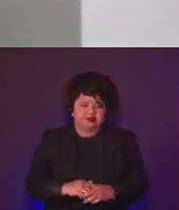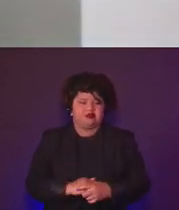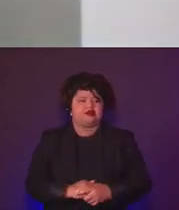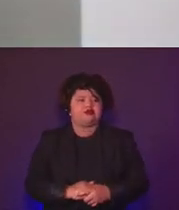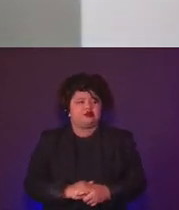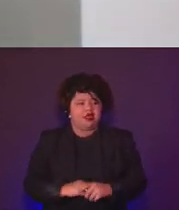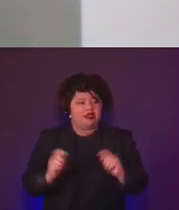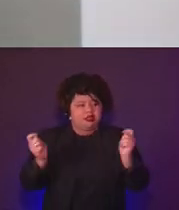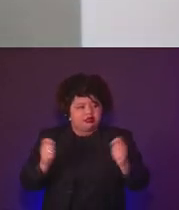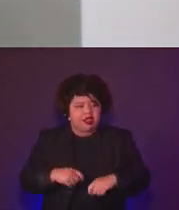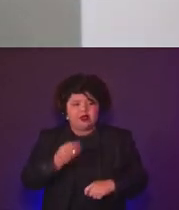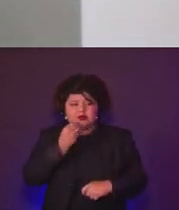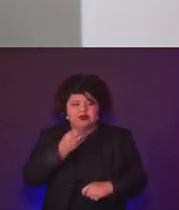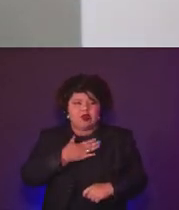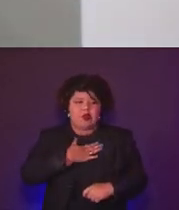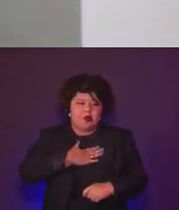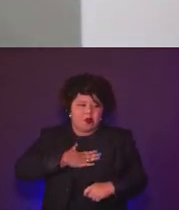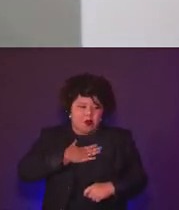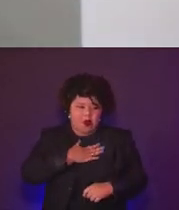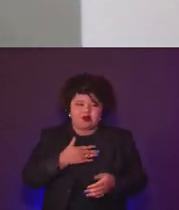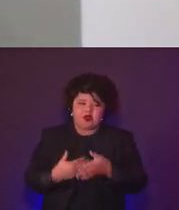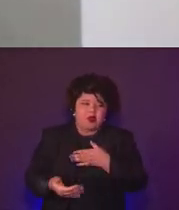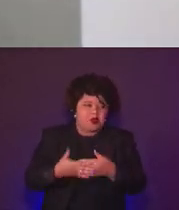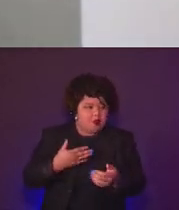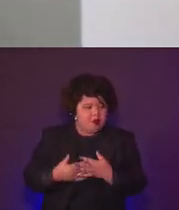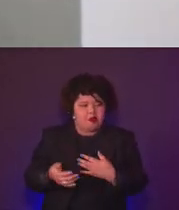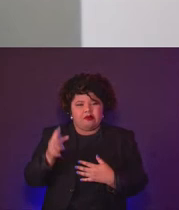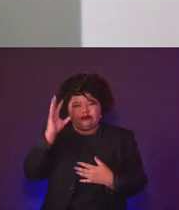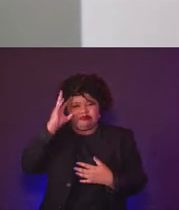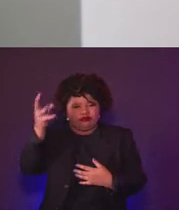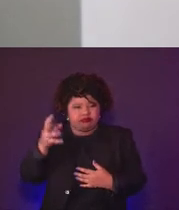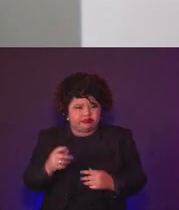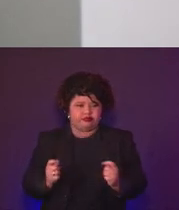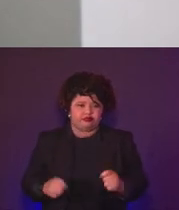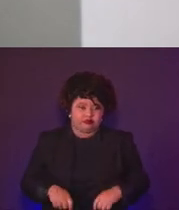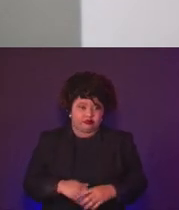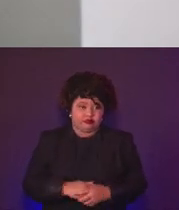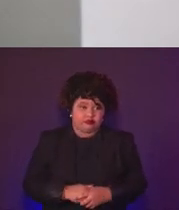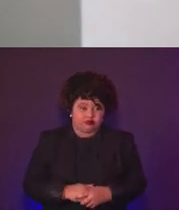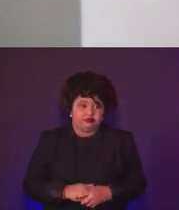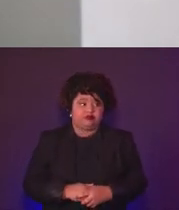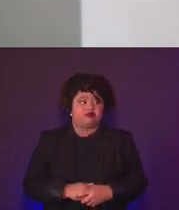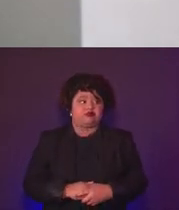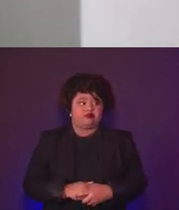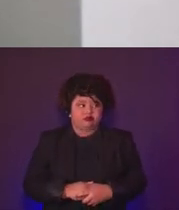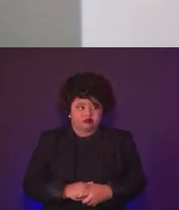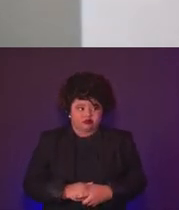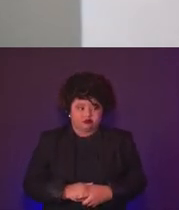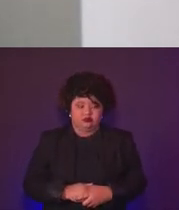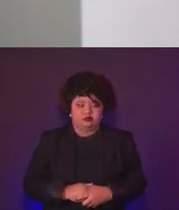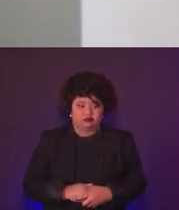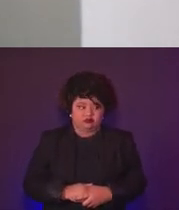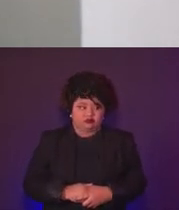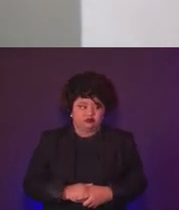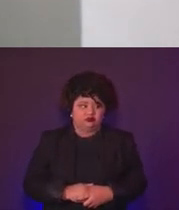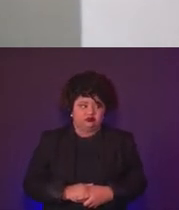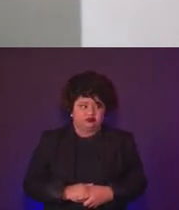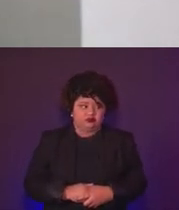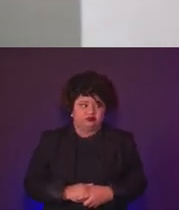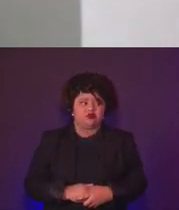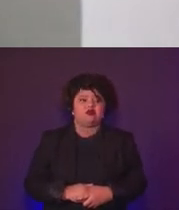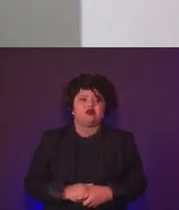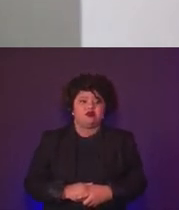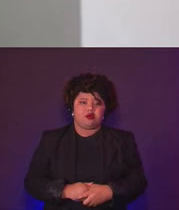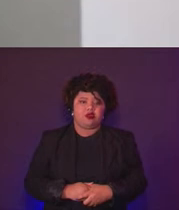opportunity. One of the reporters on my team at the Center for Investigative Reporting,